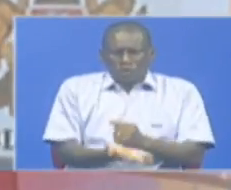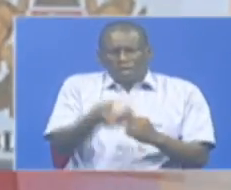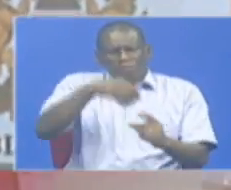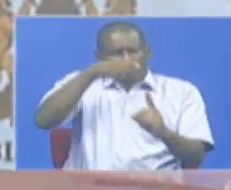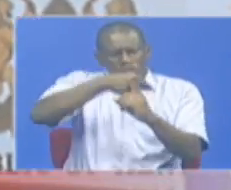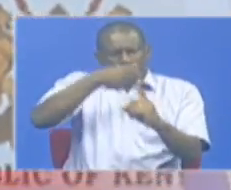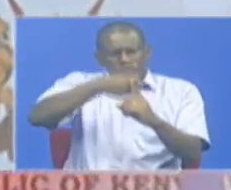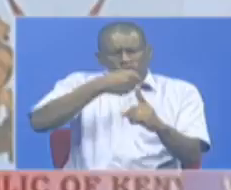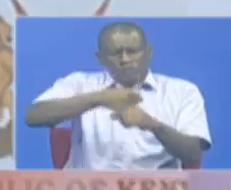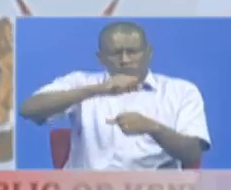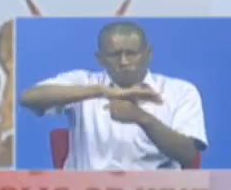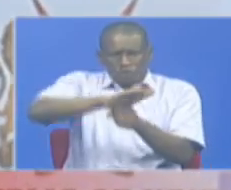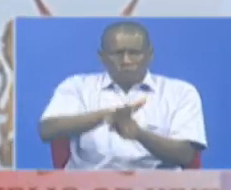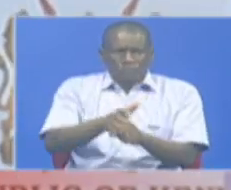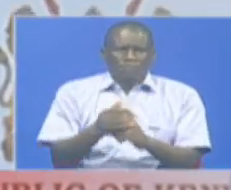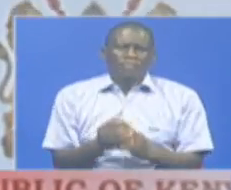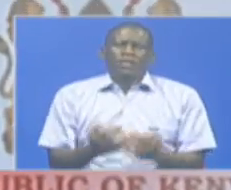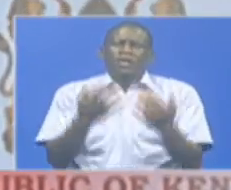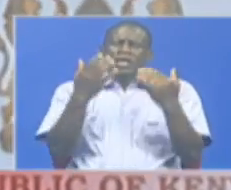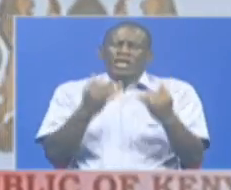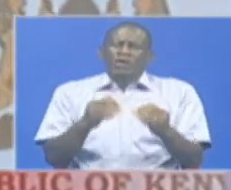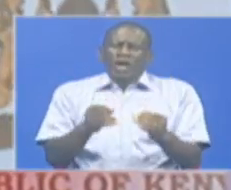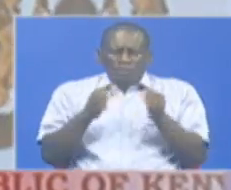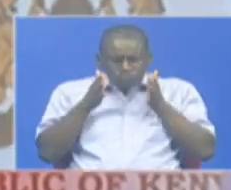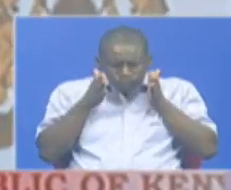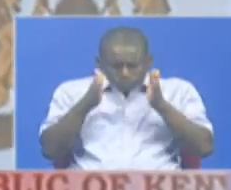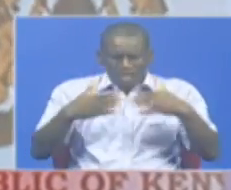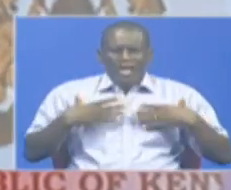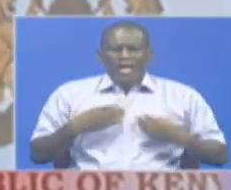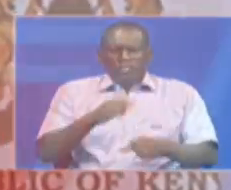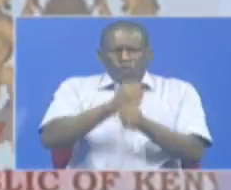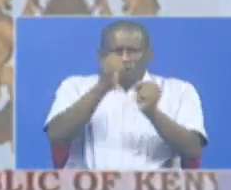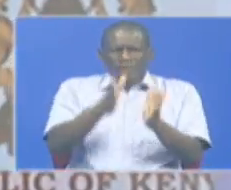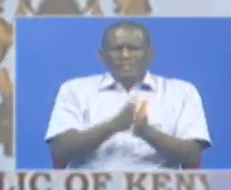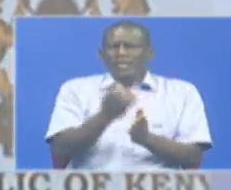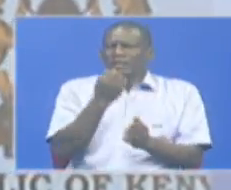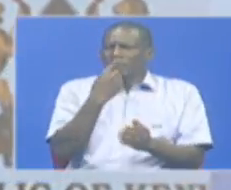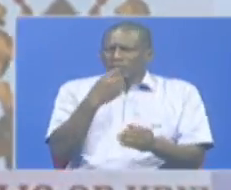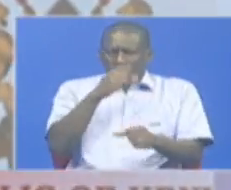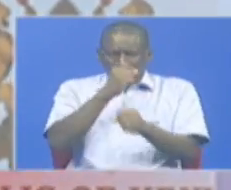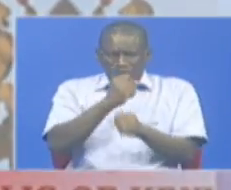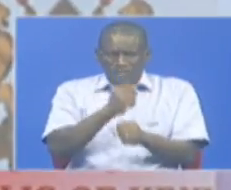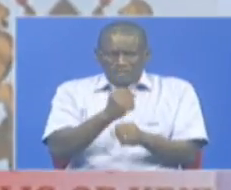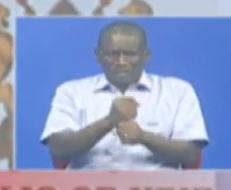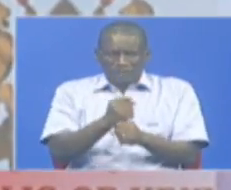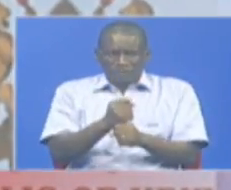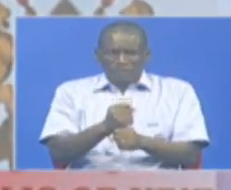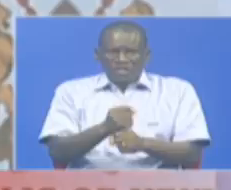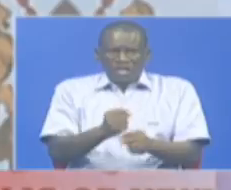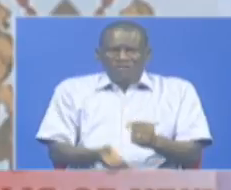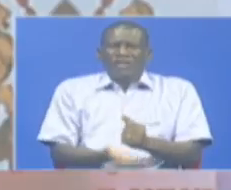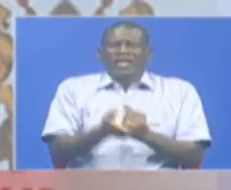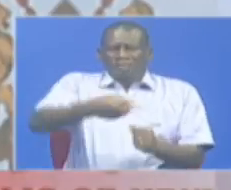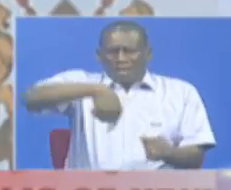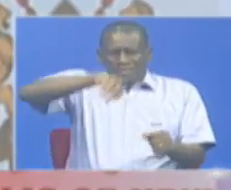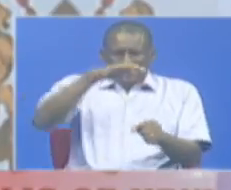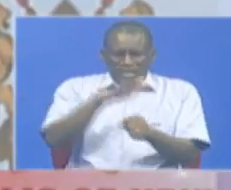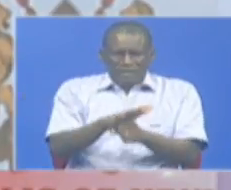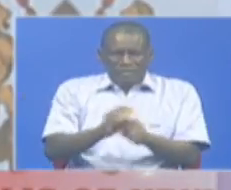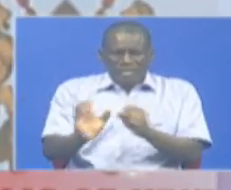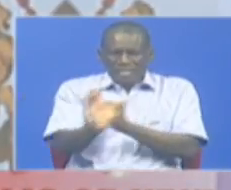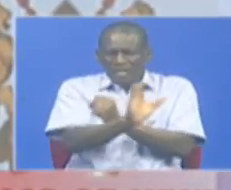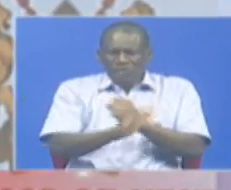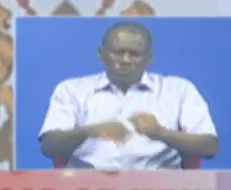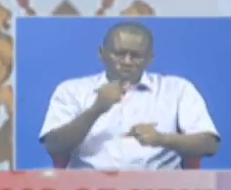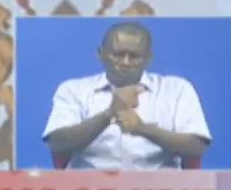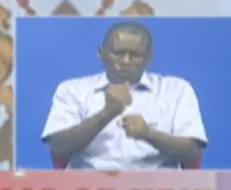this virus. Our dedicated health workers and medical staff have been of tremendous help in the country's efforts to